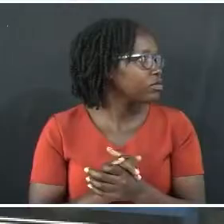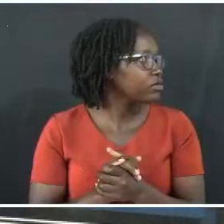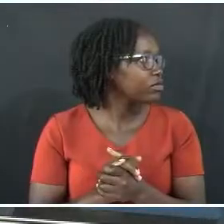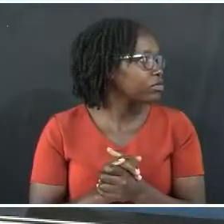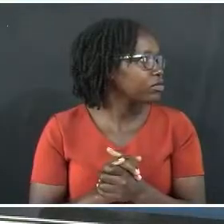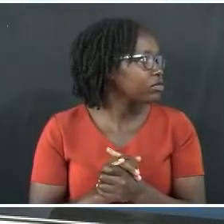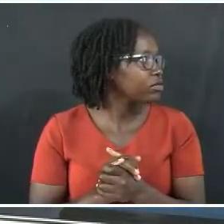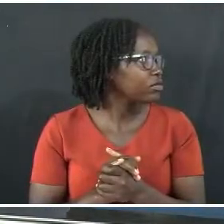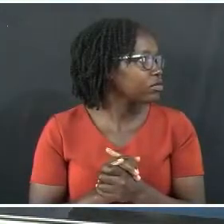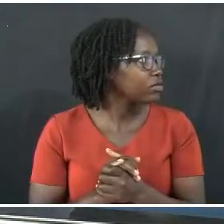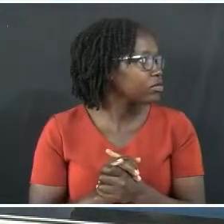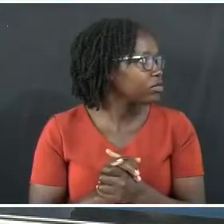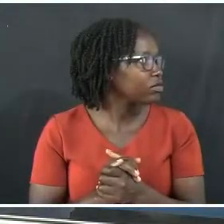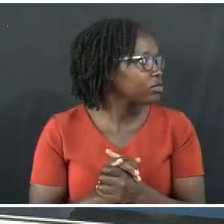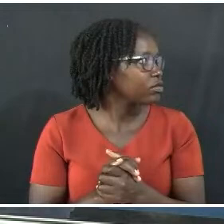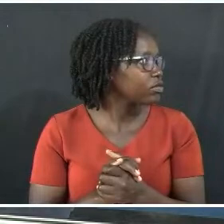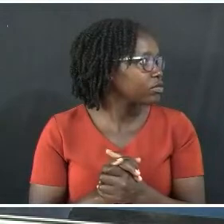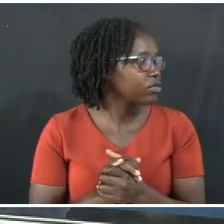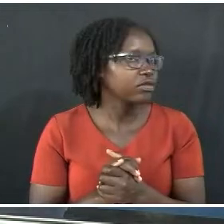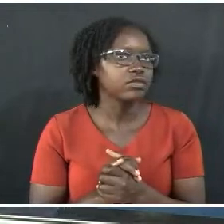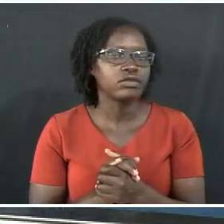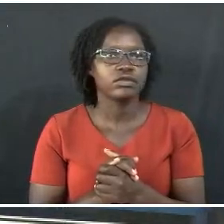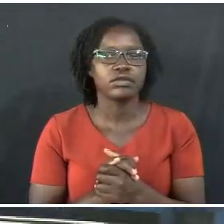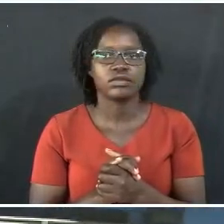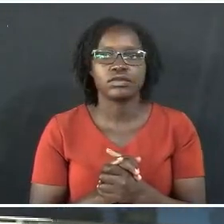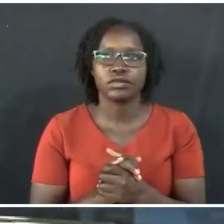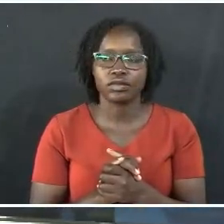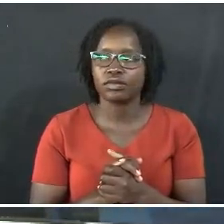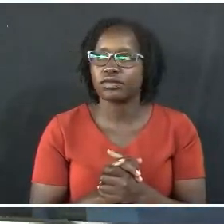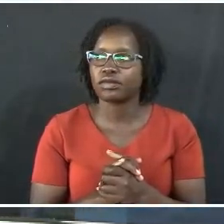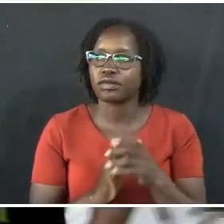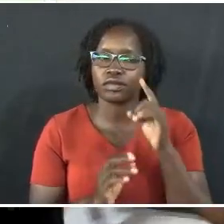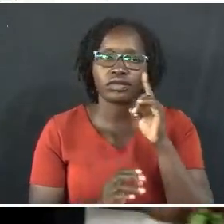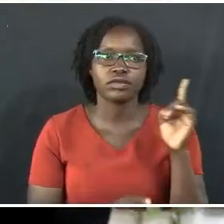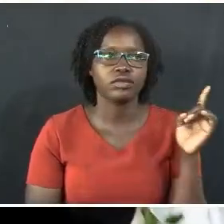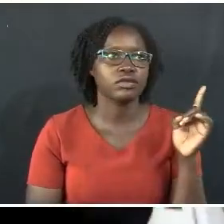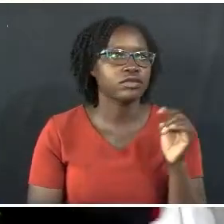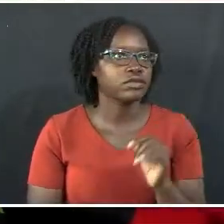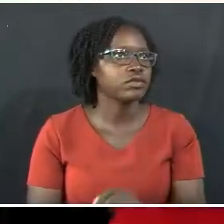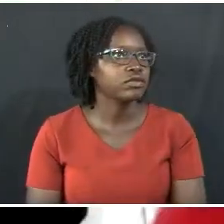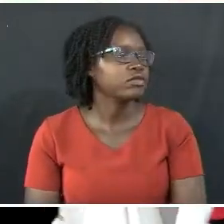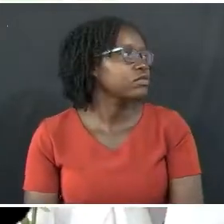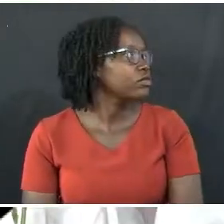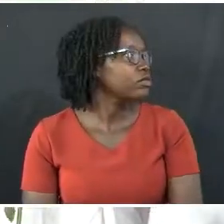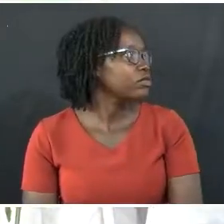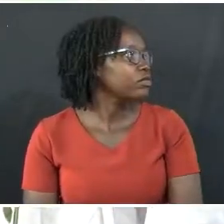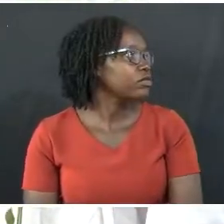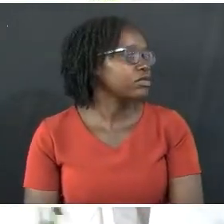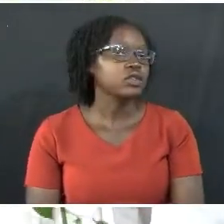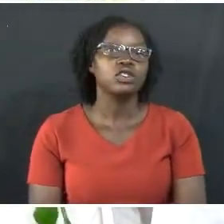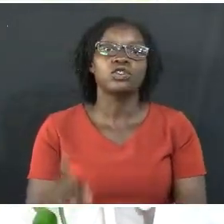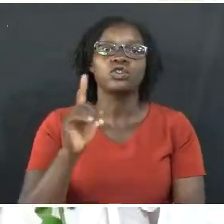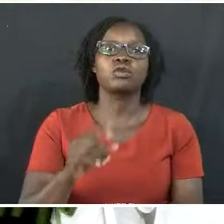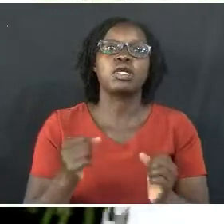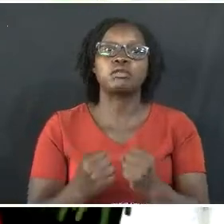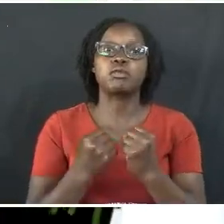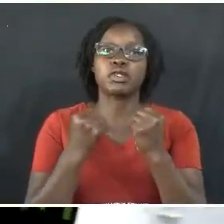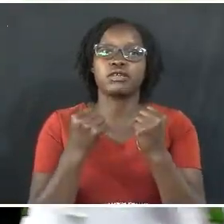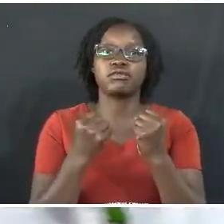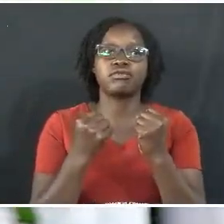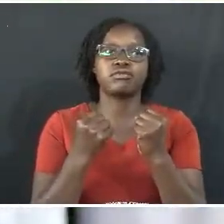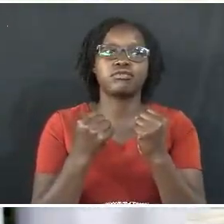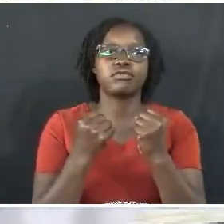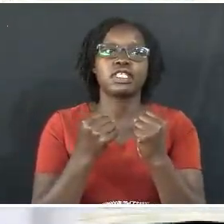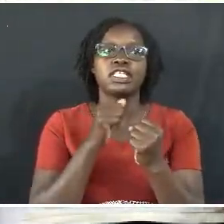Well done. Well done. Well done. You must be brave. This